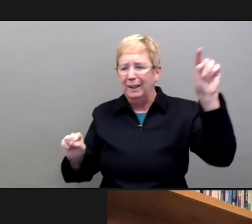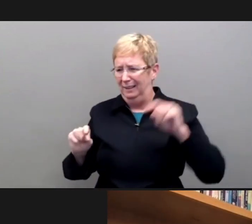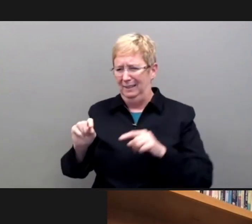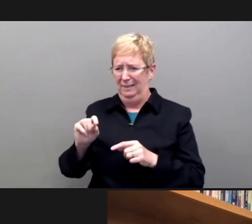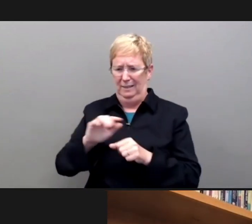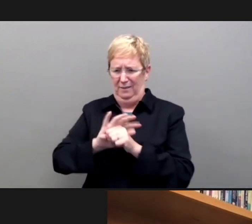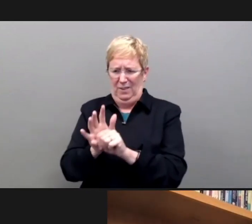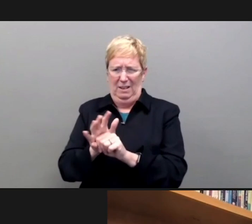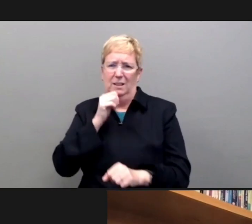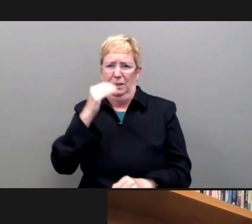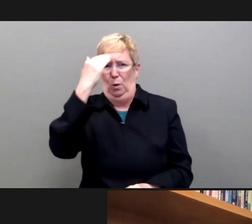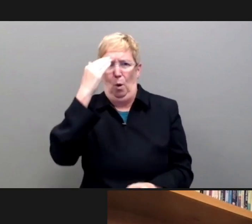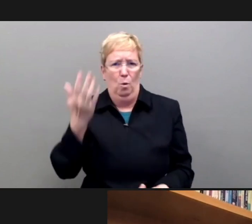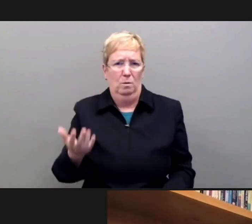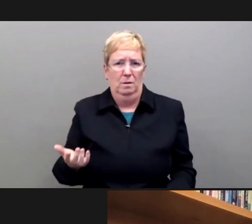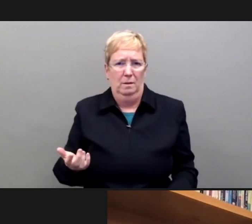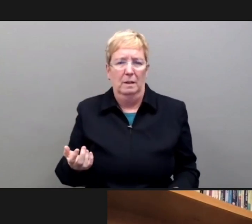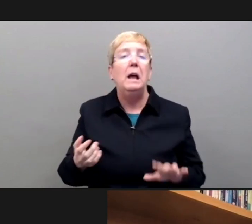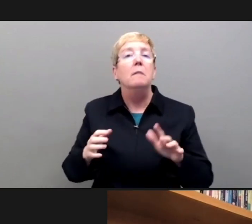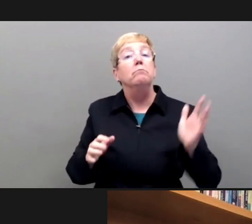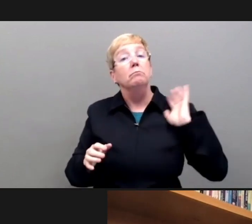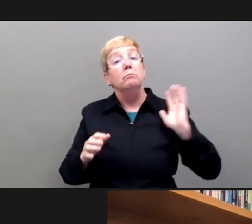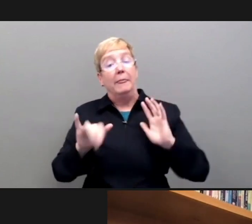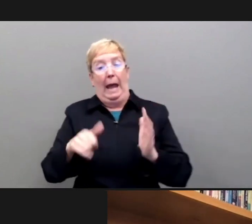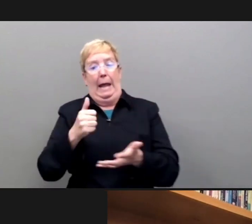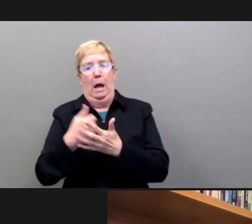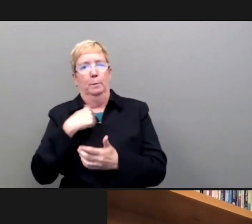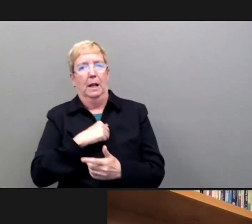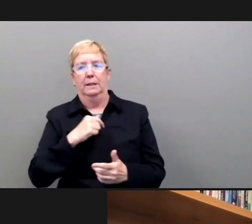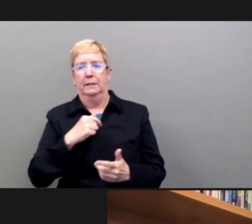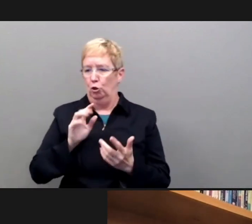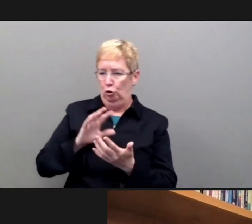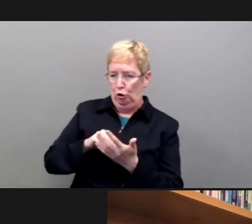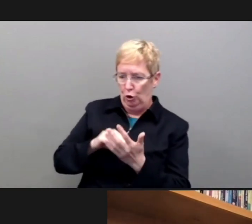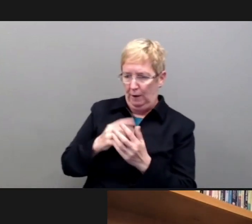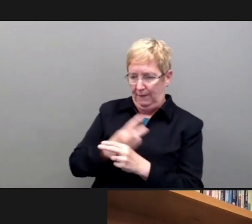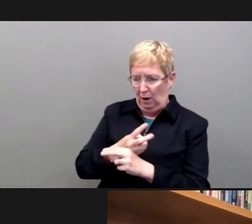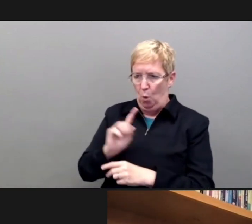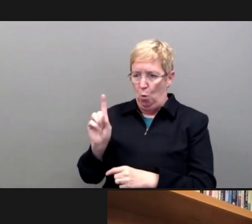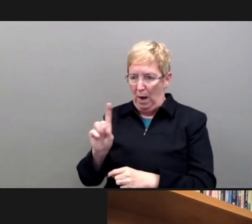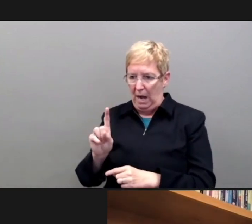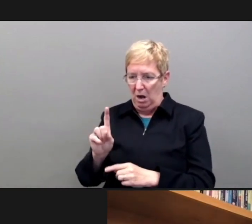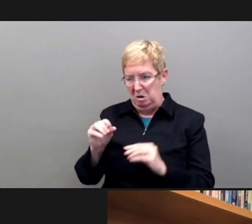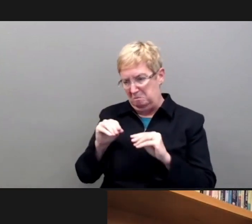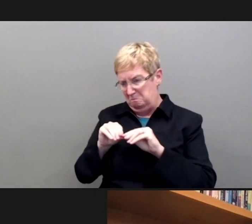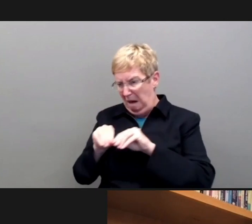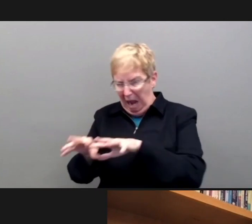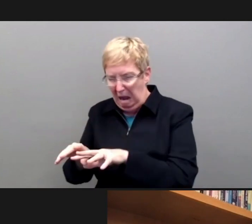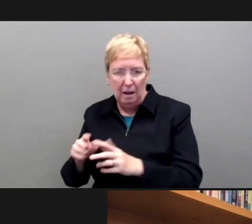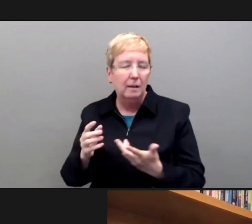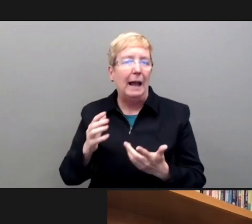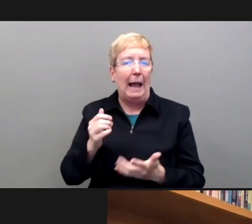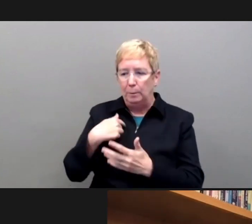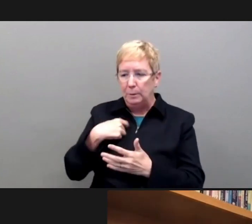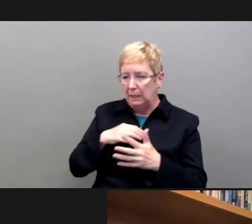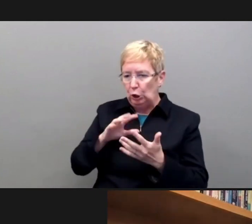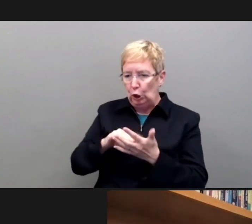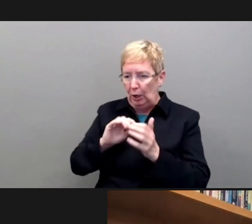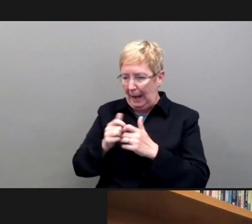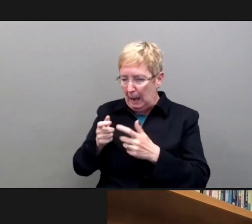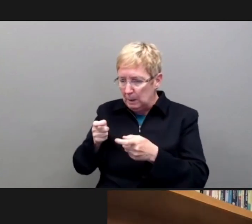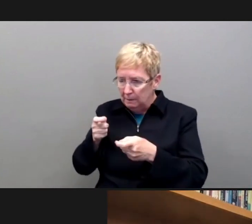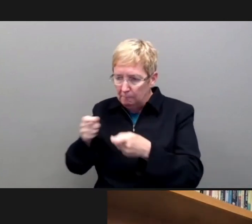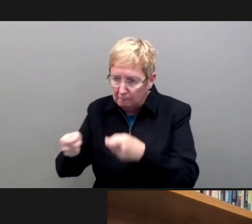That was very useful for us to figure out hotspots in mitigating and related strategies to